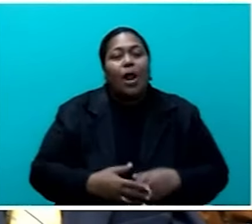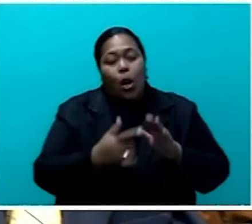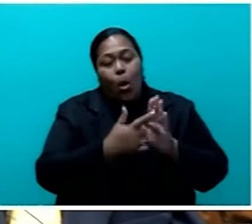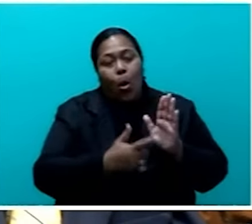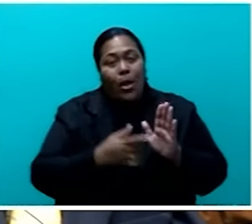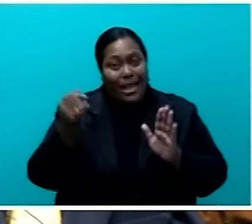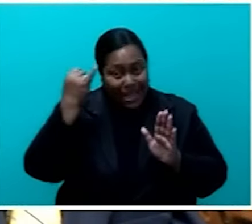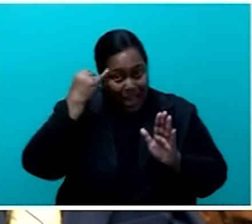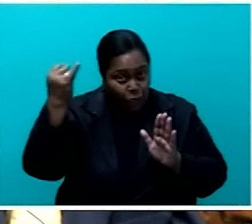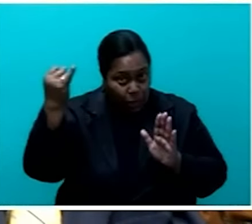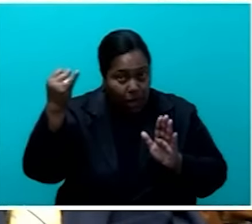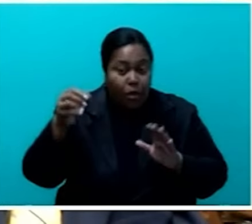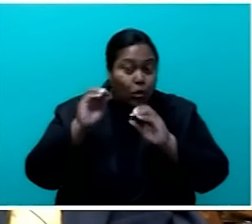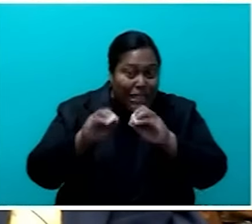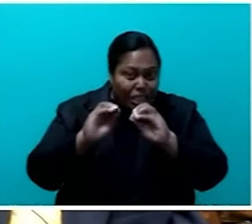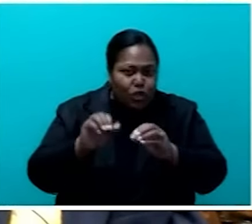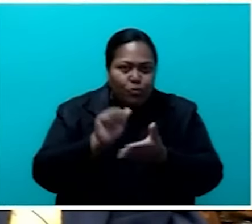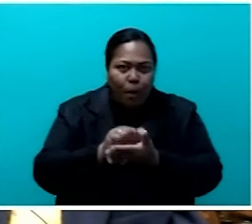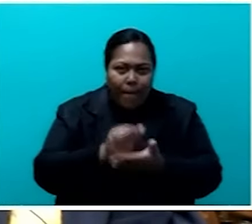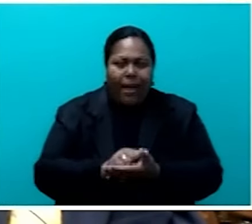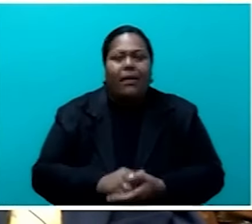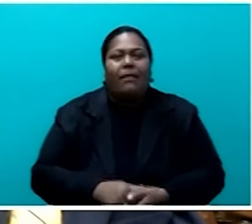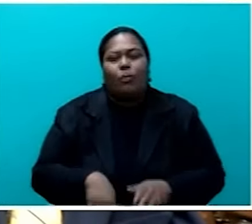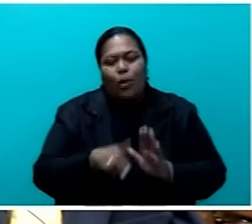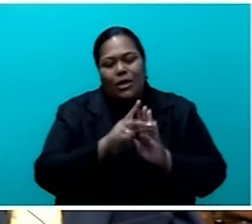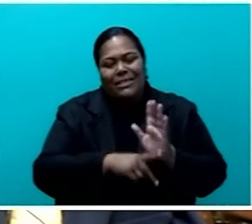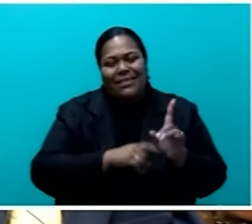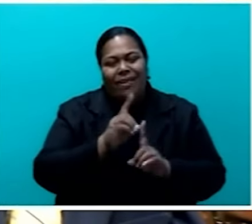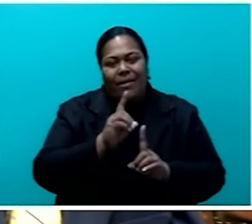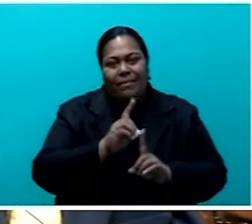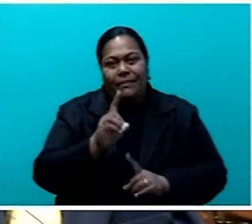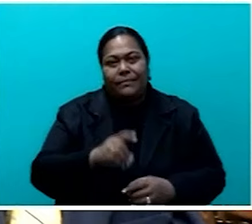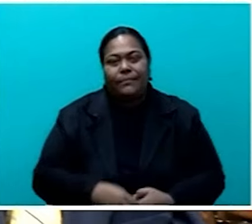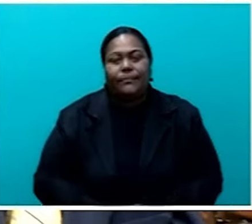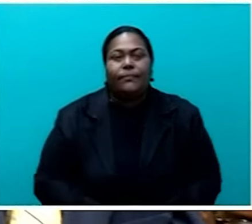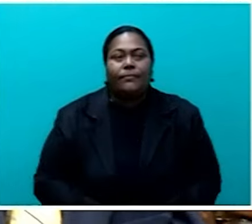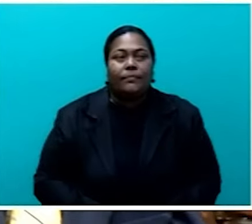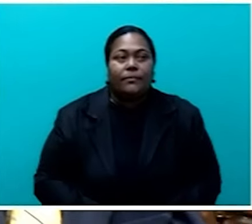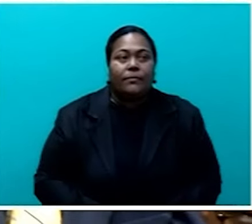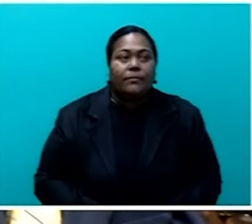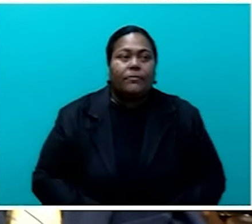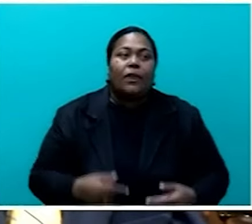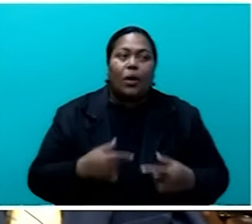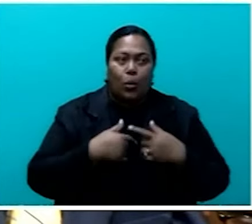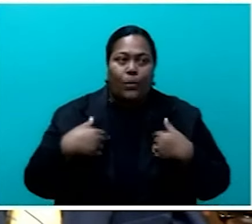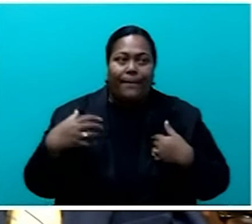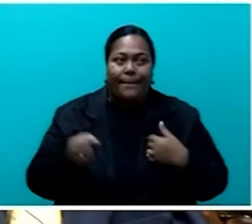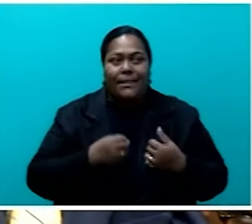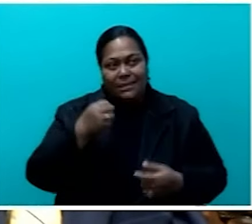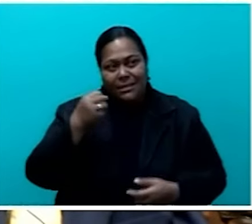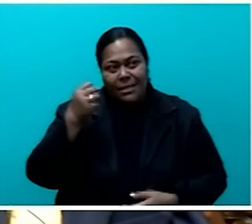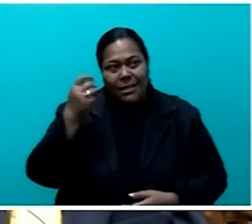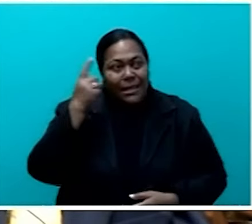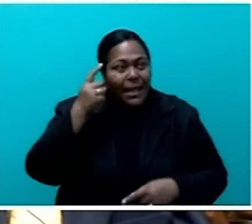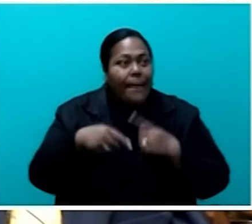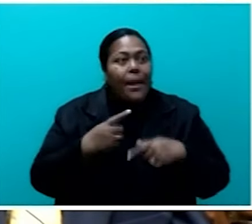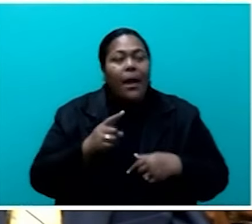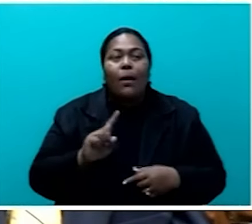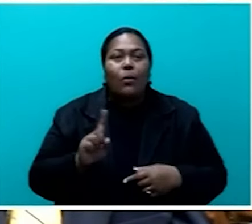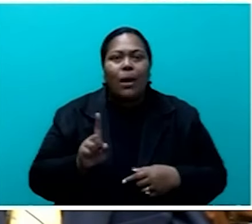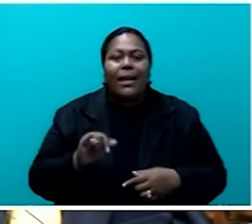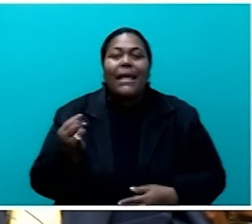role in affirmative policy development. We must consider vital factors like the income